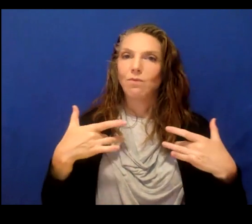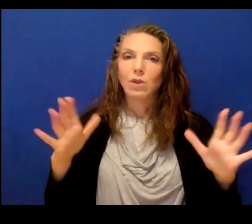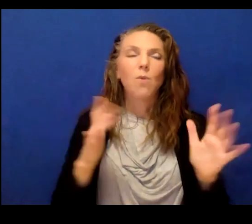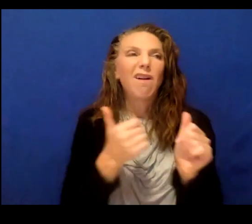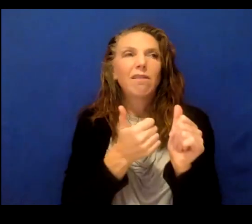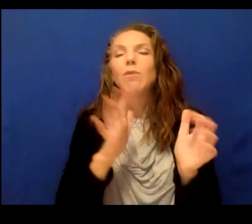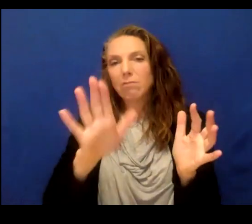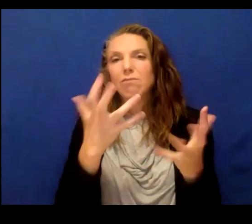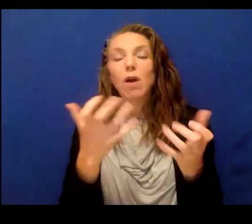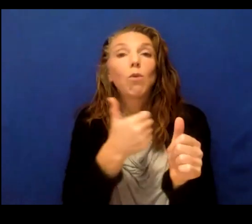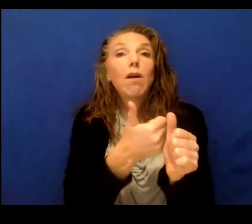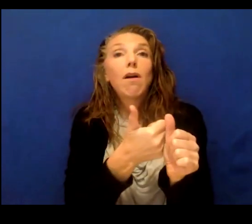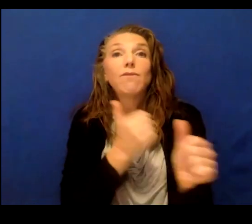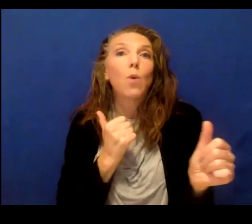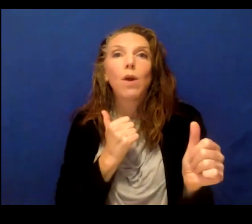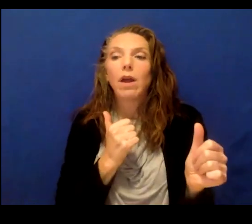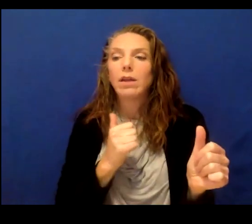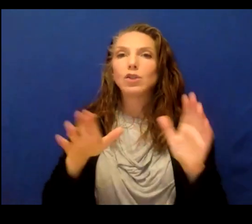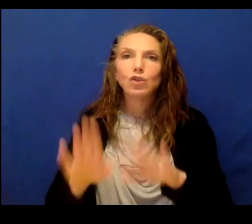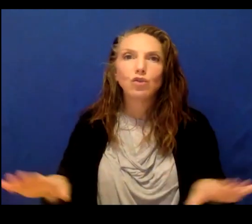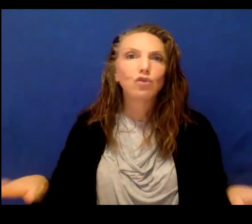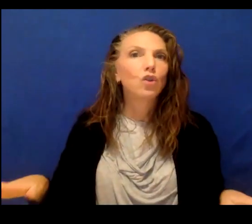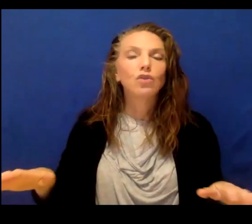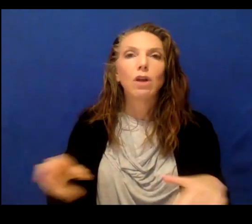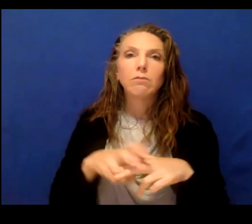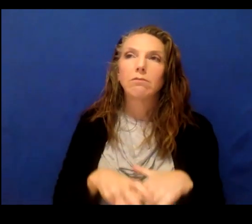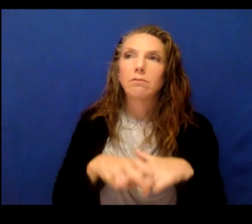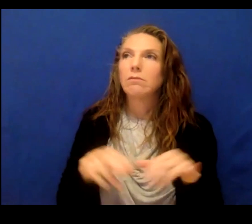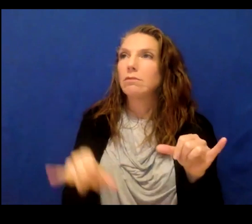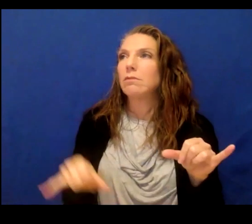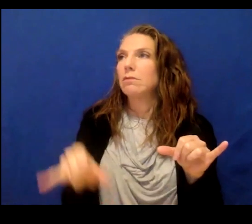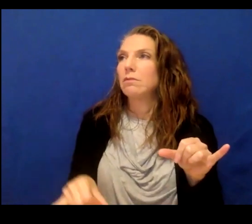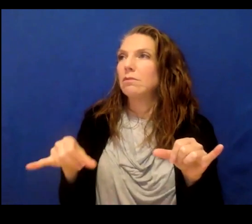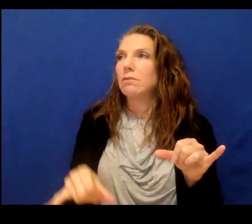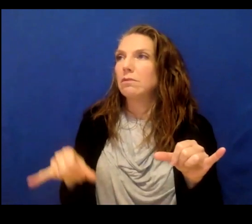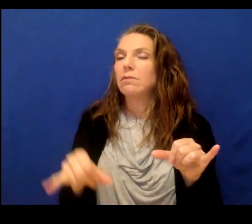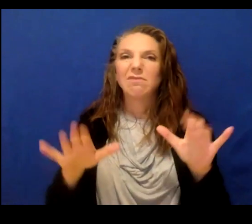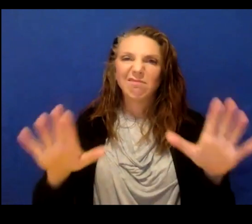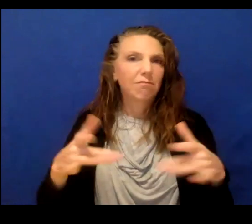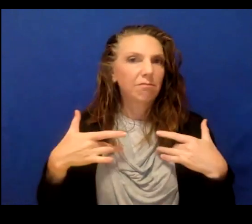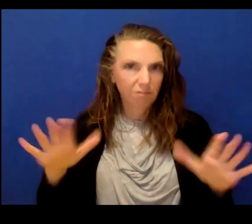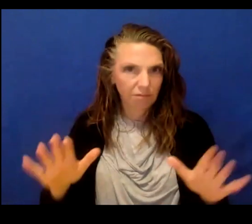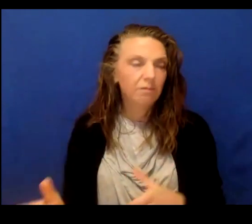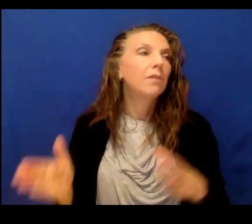likelihood that children are sitting for many or long periods of time, or that